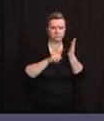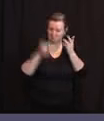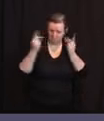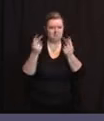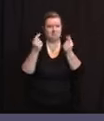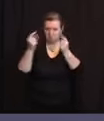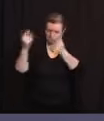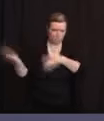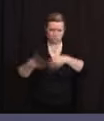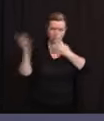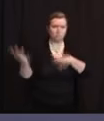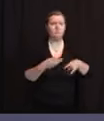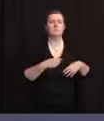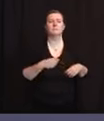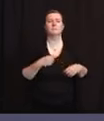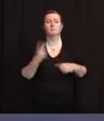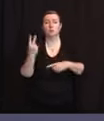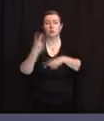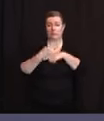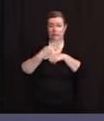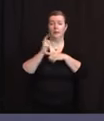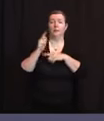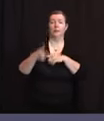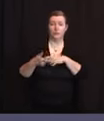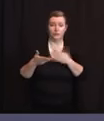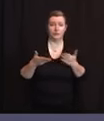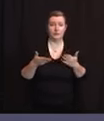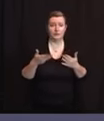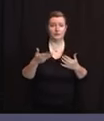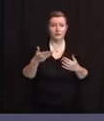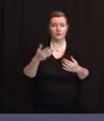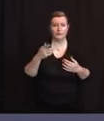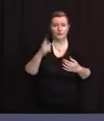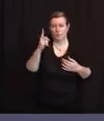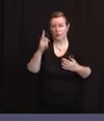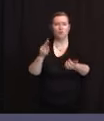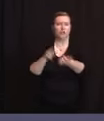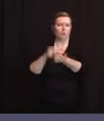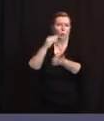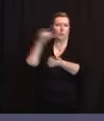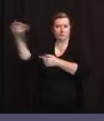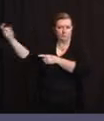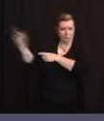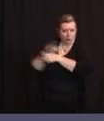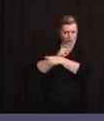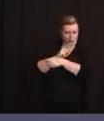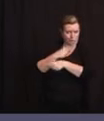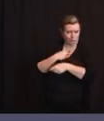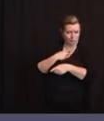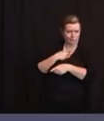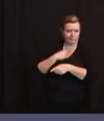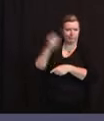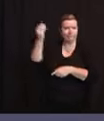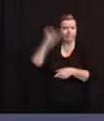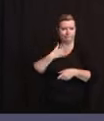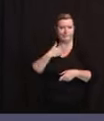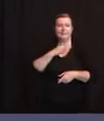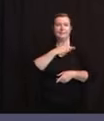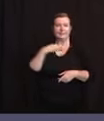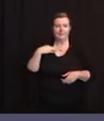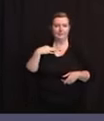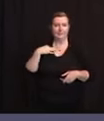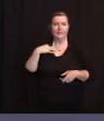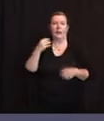2 days later, based on a call from a long-term care facility where staff, administrators,